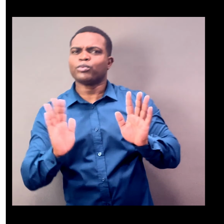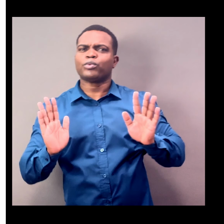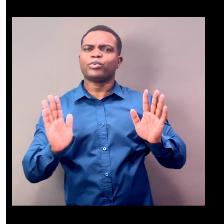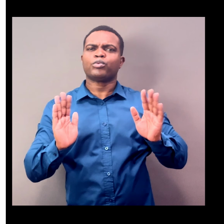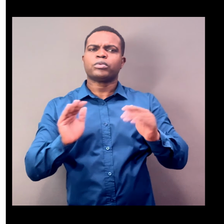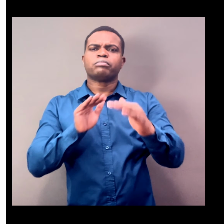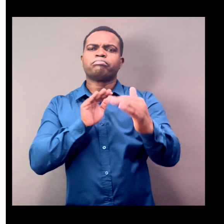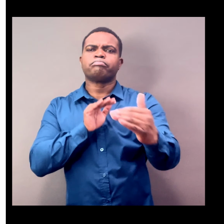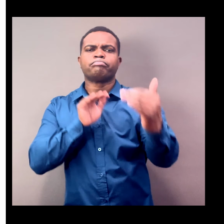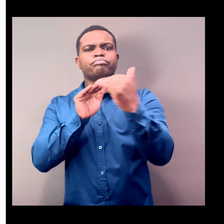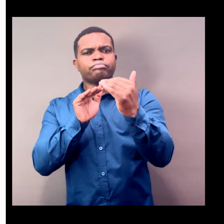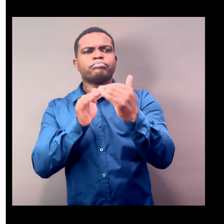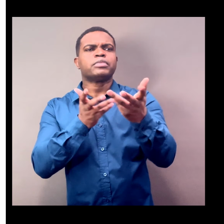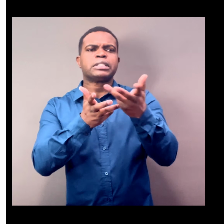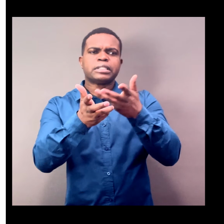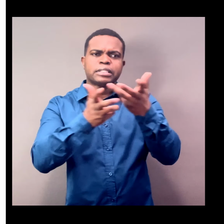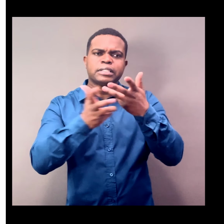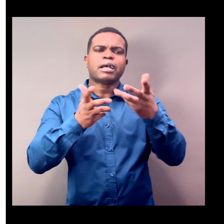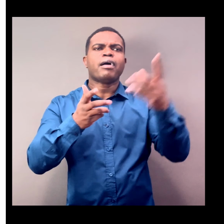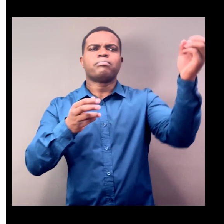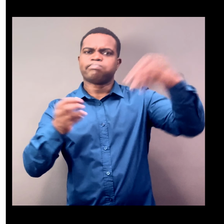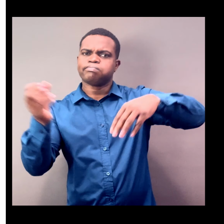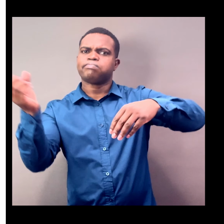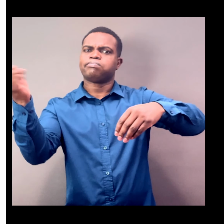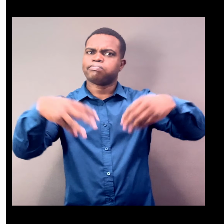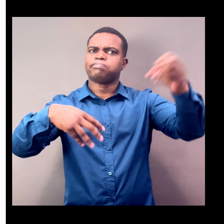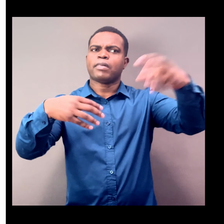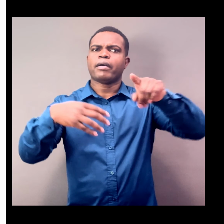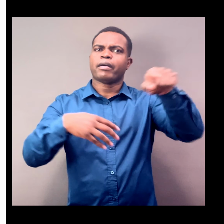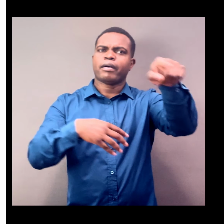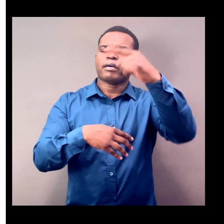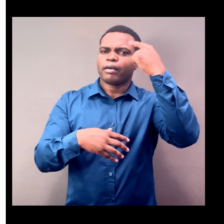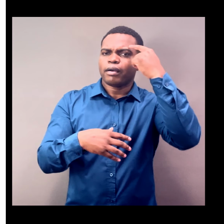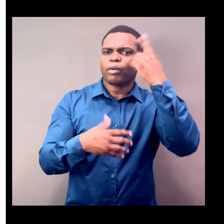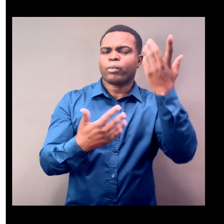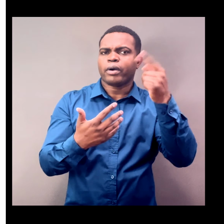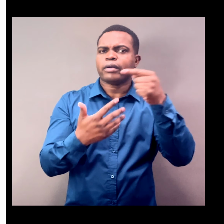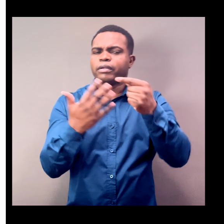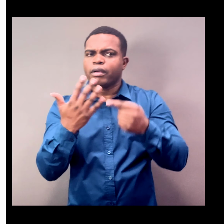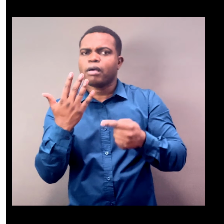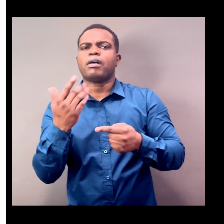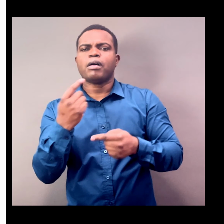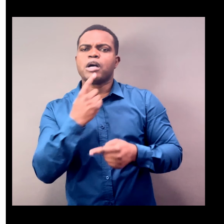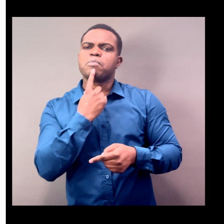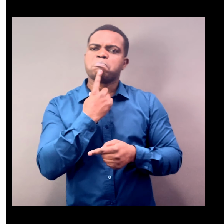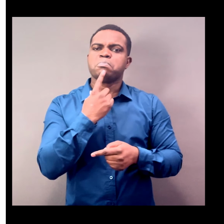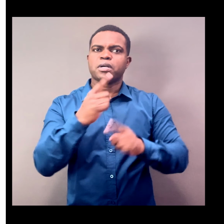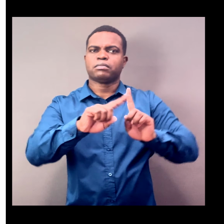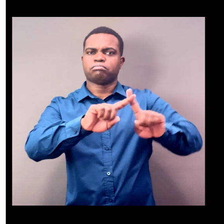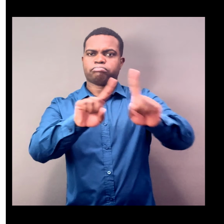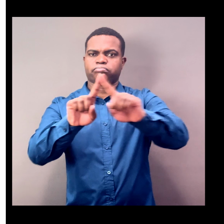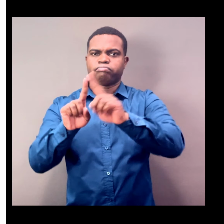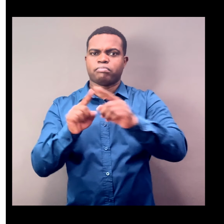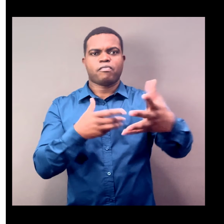opinions. All right, consulting means you are getting opinions from the community. But when you are